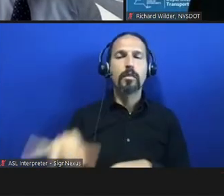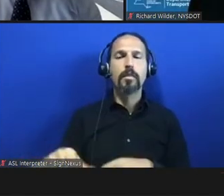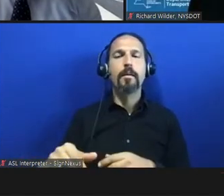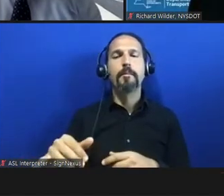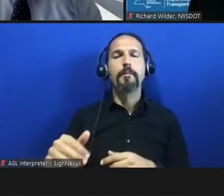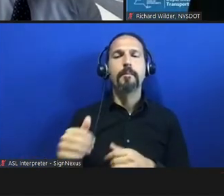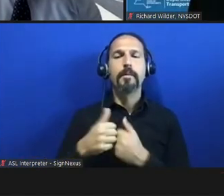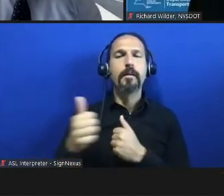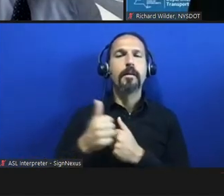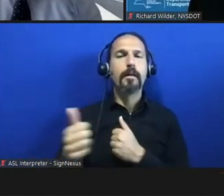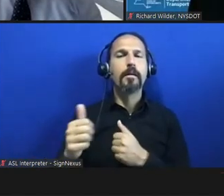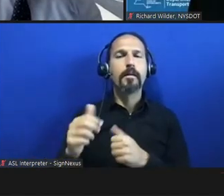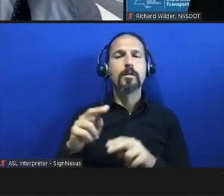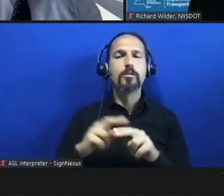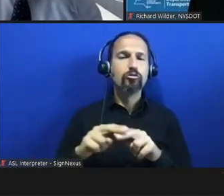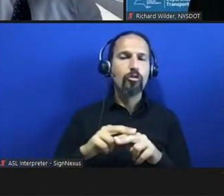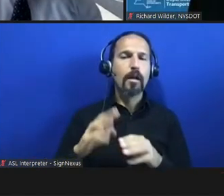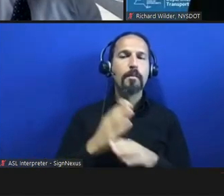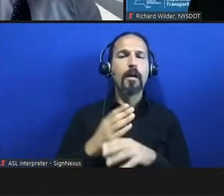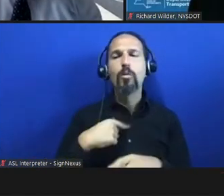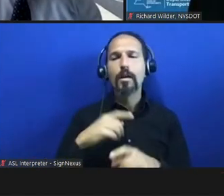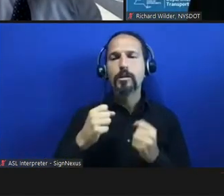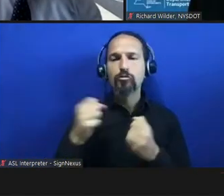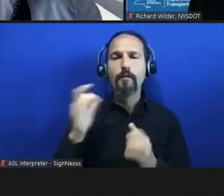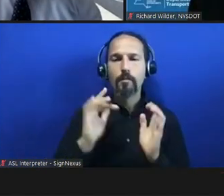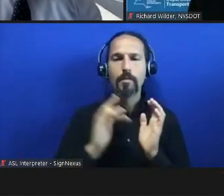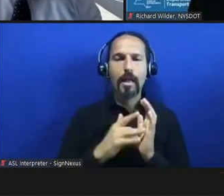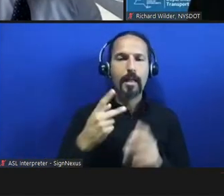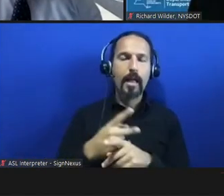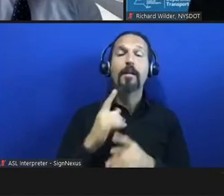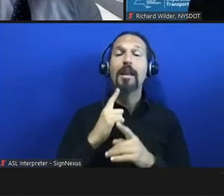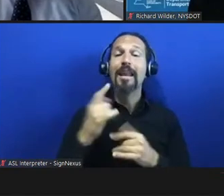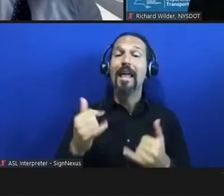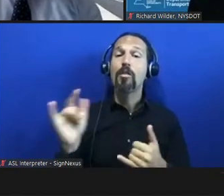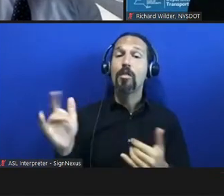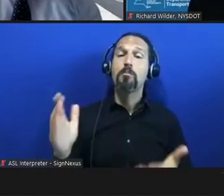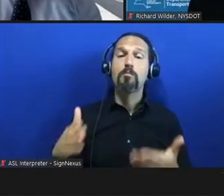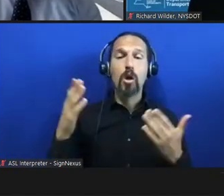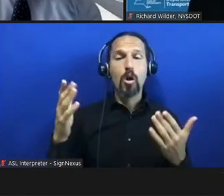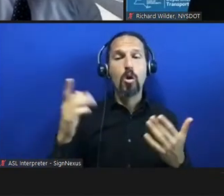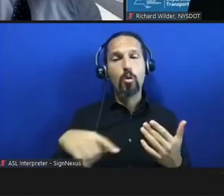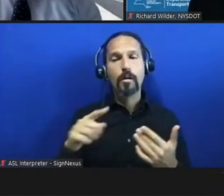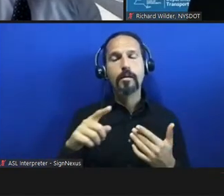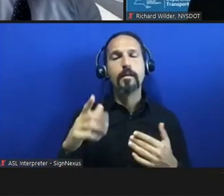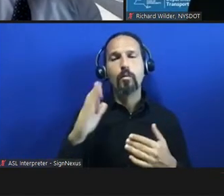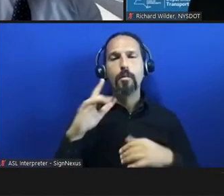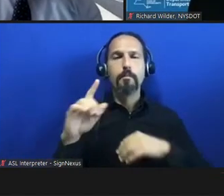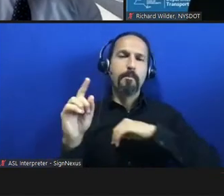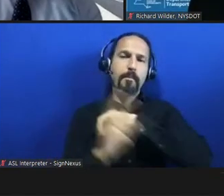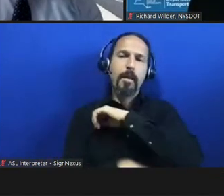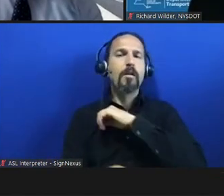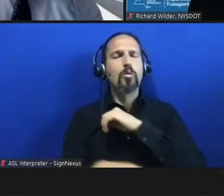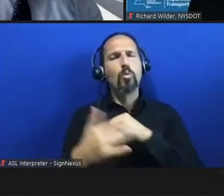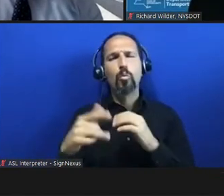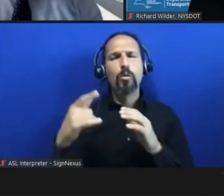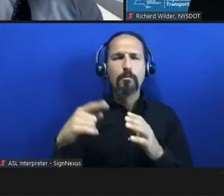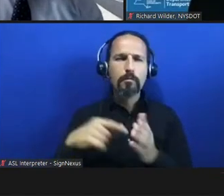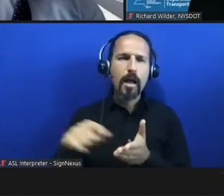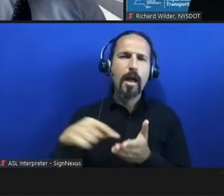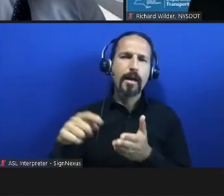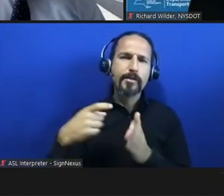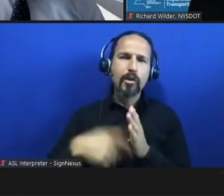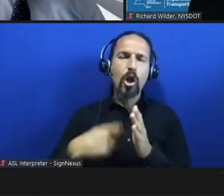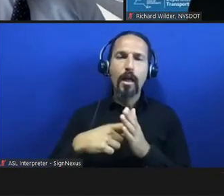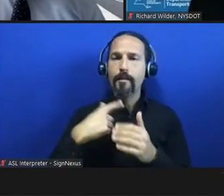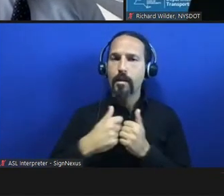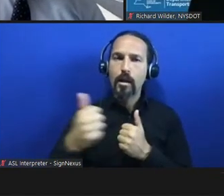we need to drive to Essential Medical Care and under the current proposal we Face punishing tolls every time I need to